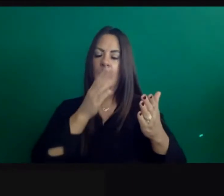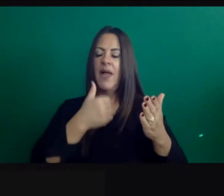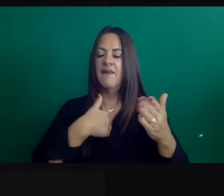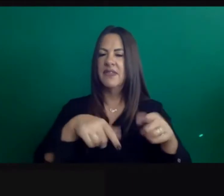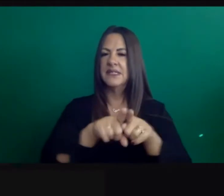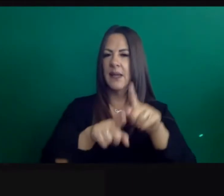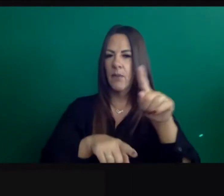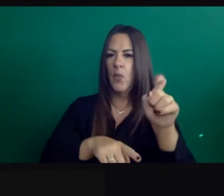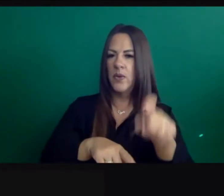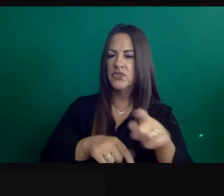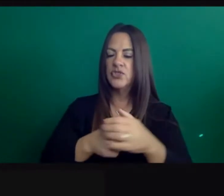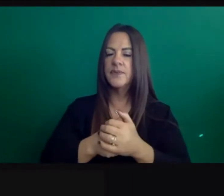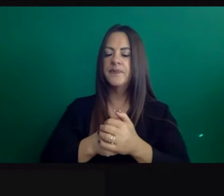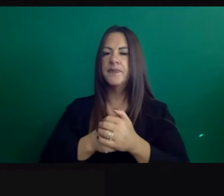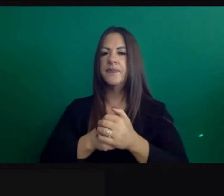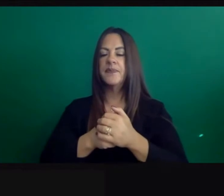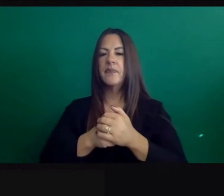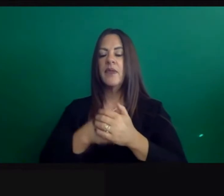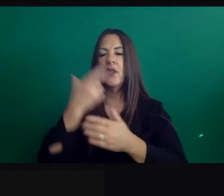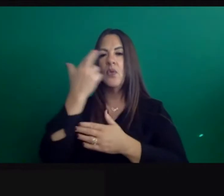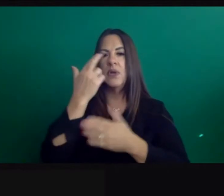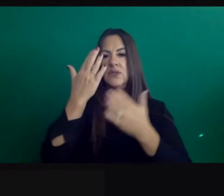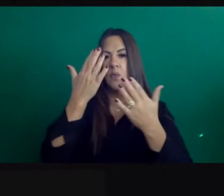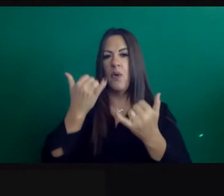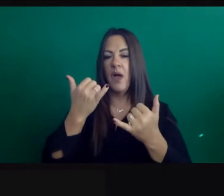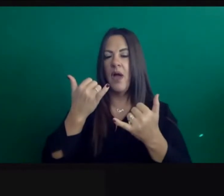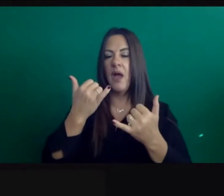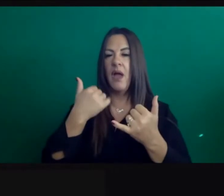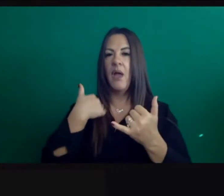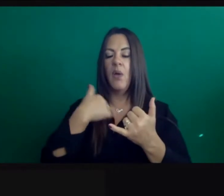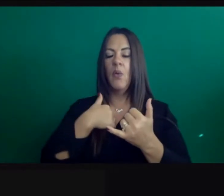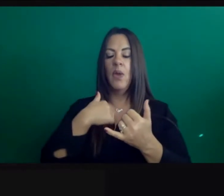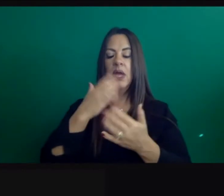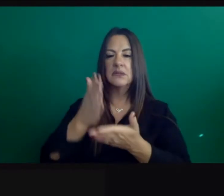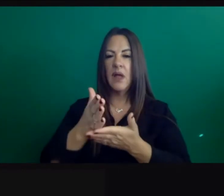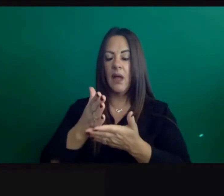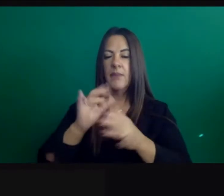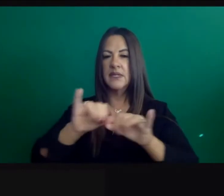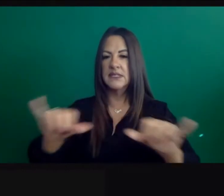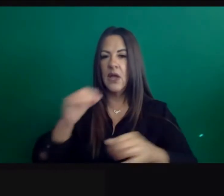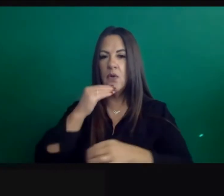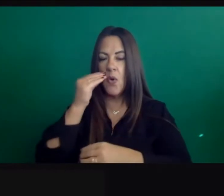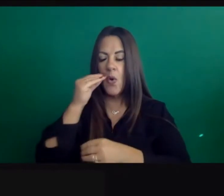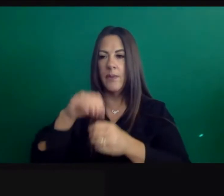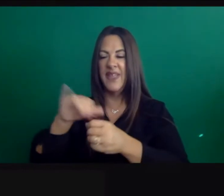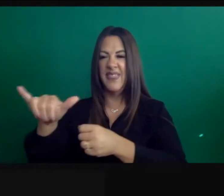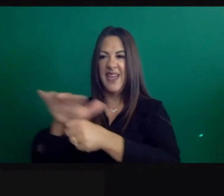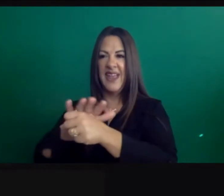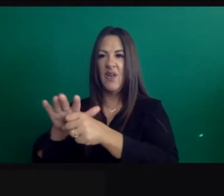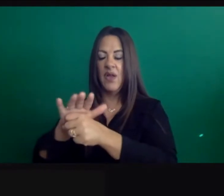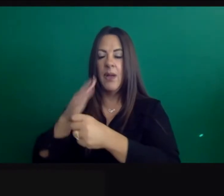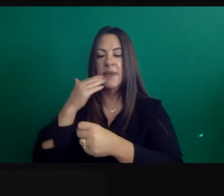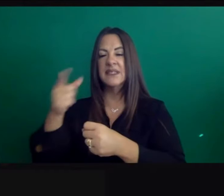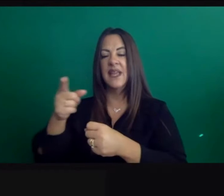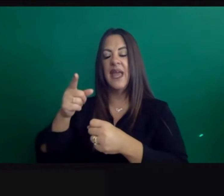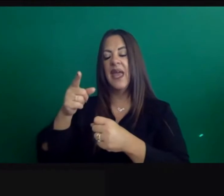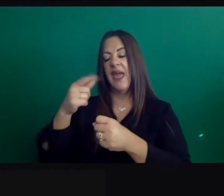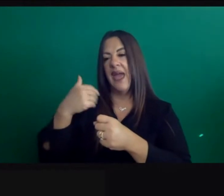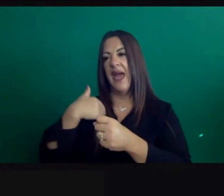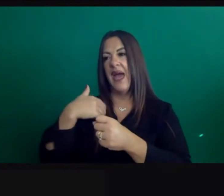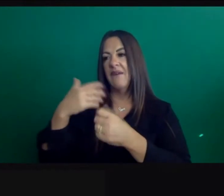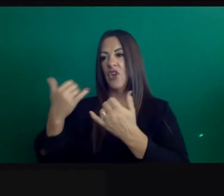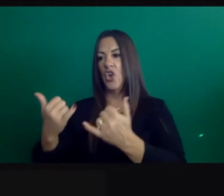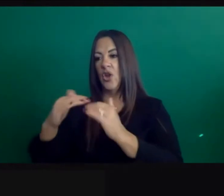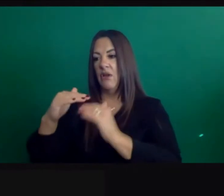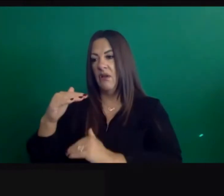regional stay-at-home order is lifted is they may be below 15%, but the reality is the projection shows that they'll